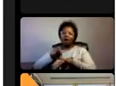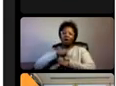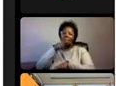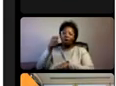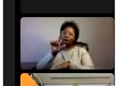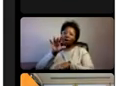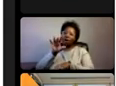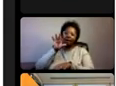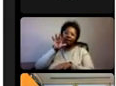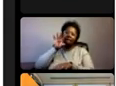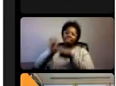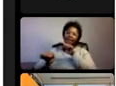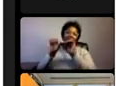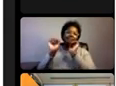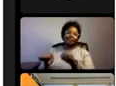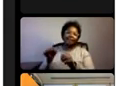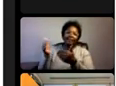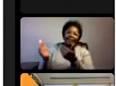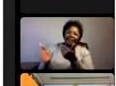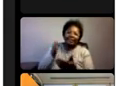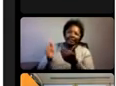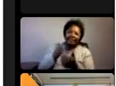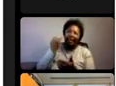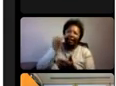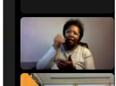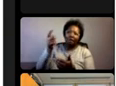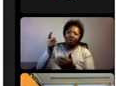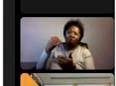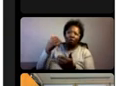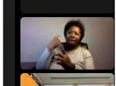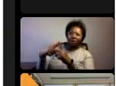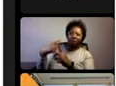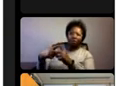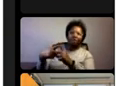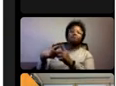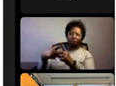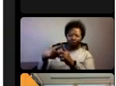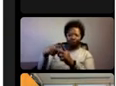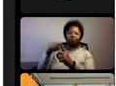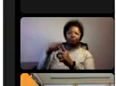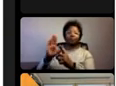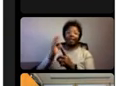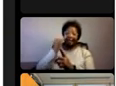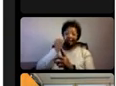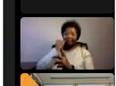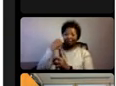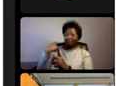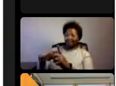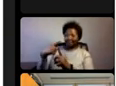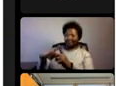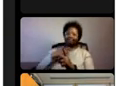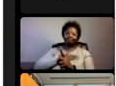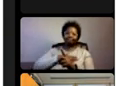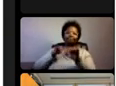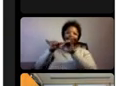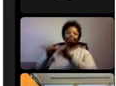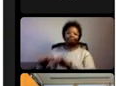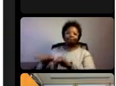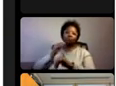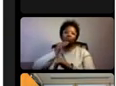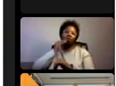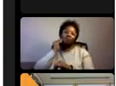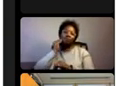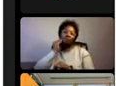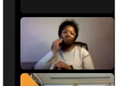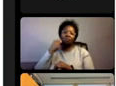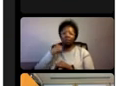up somebody that may be positive. So all those positives stay at home, right? Now, we may miss somebody. We